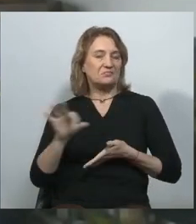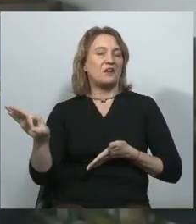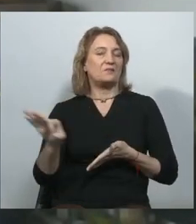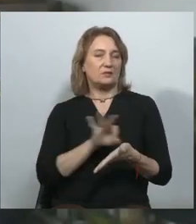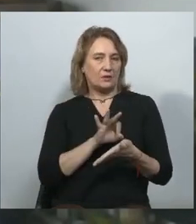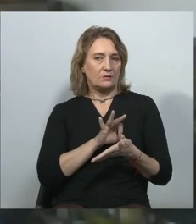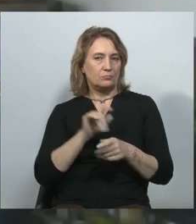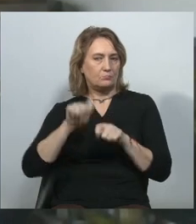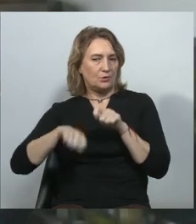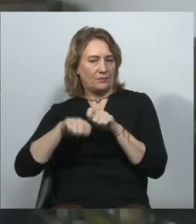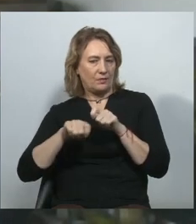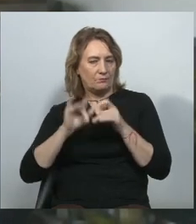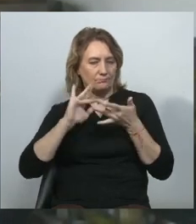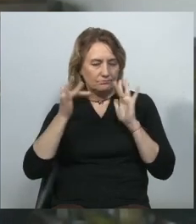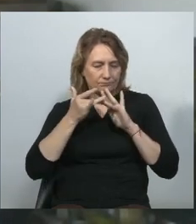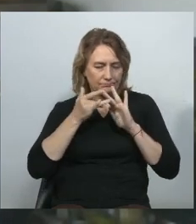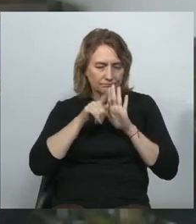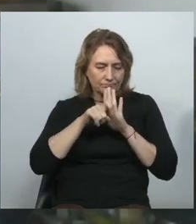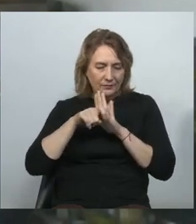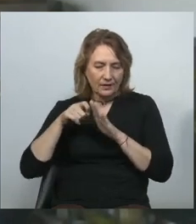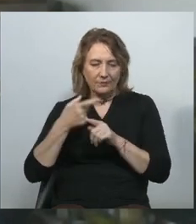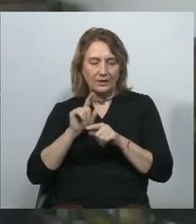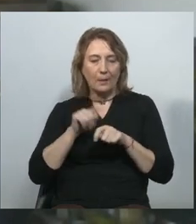very common. And so there is an example of